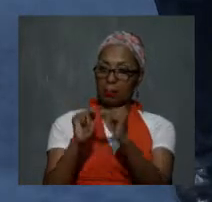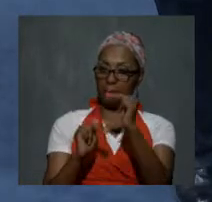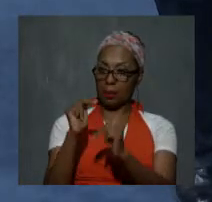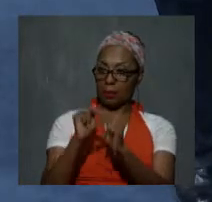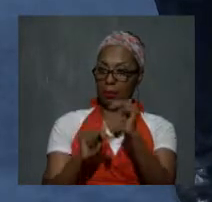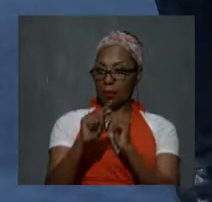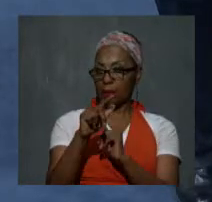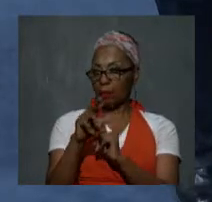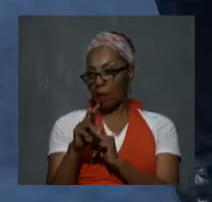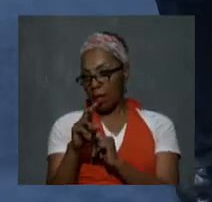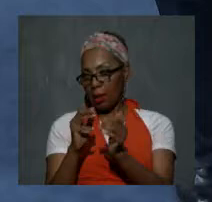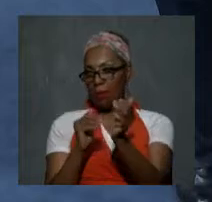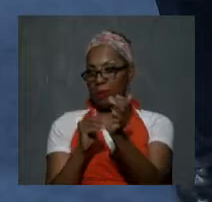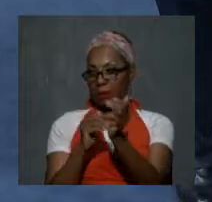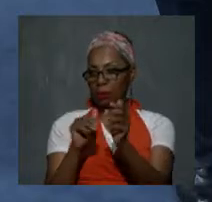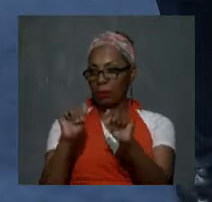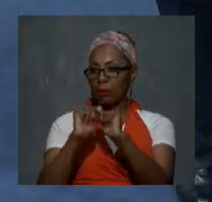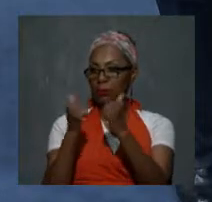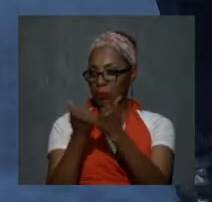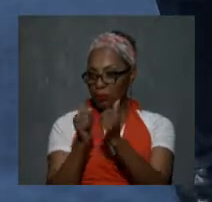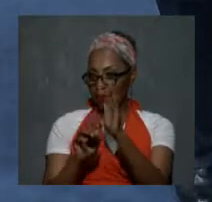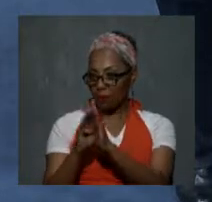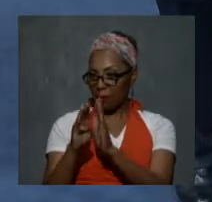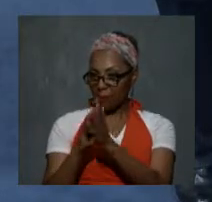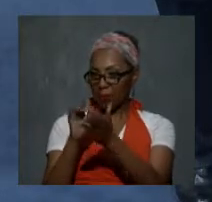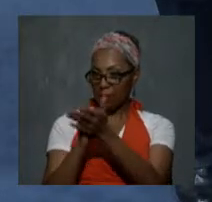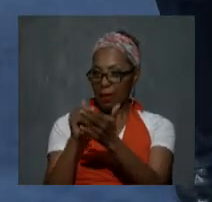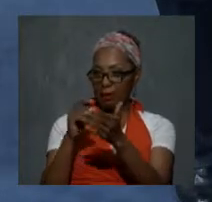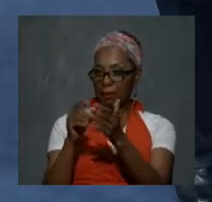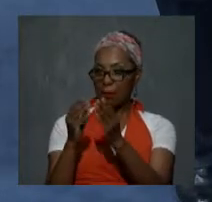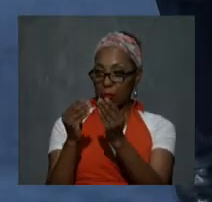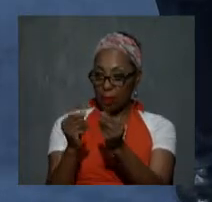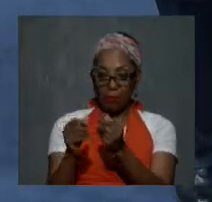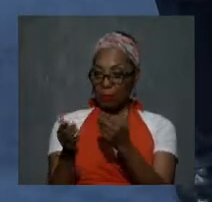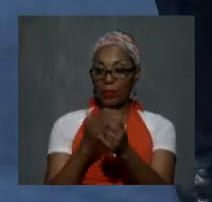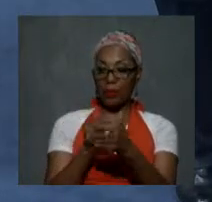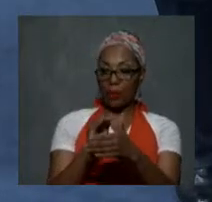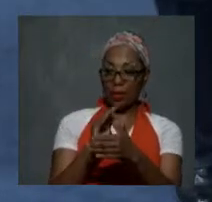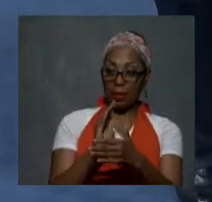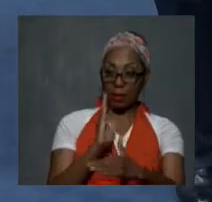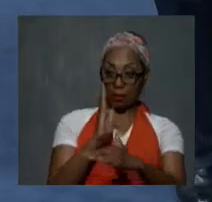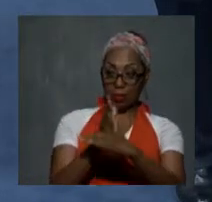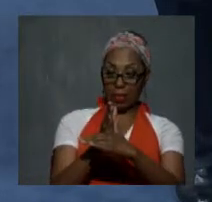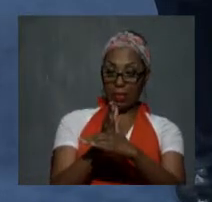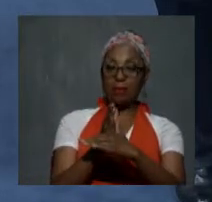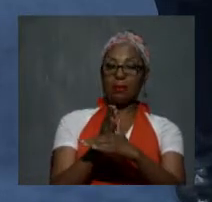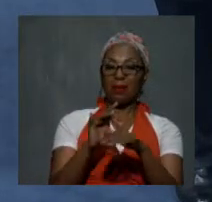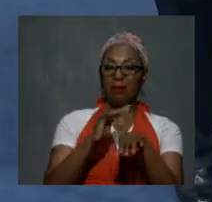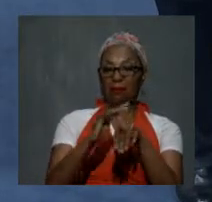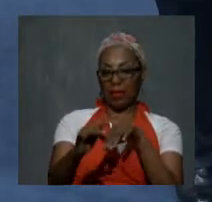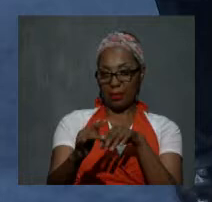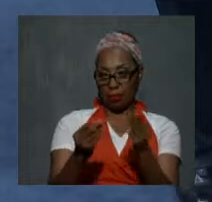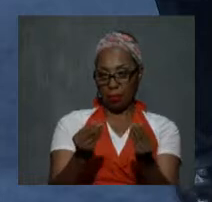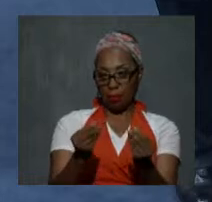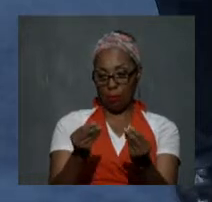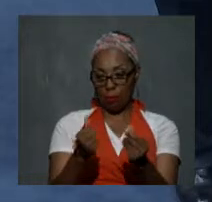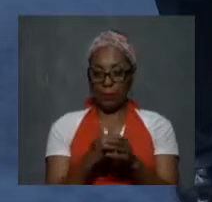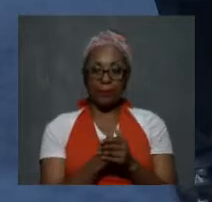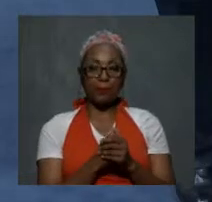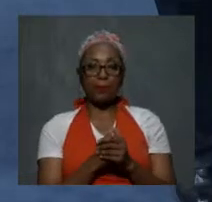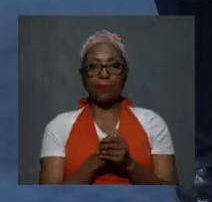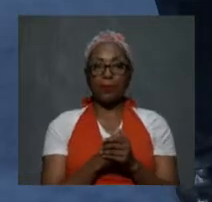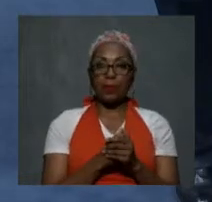Medical Associates developed that property. In the middle between that is currently vacant property that